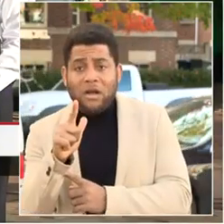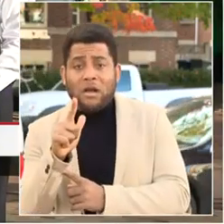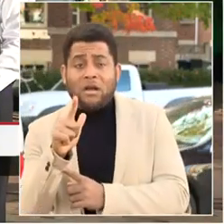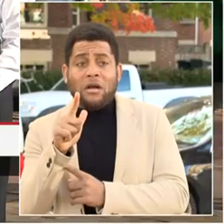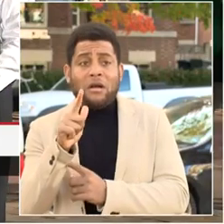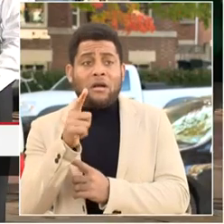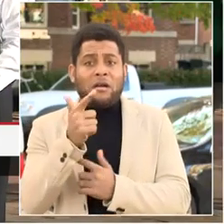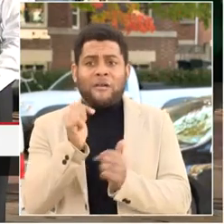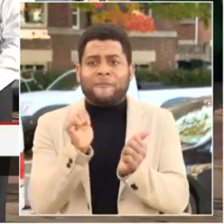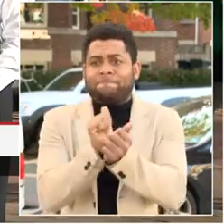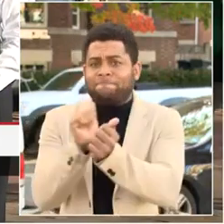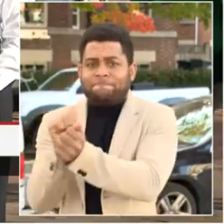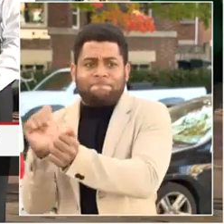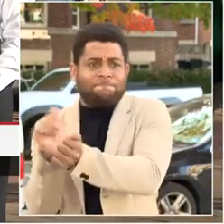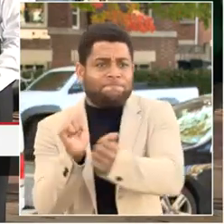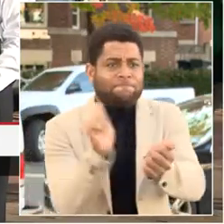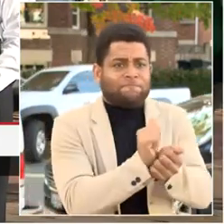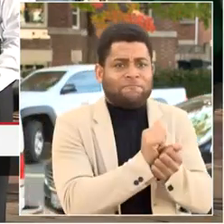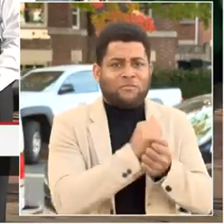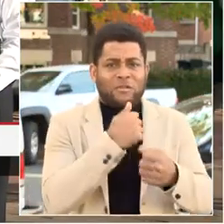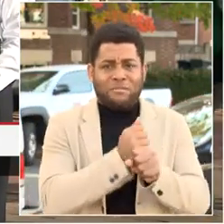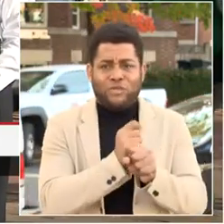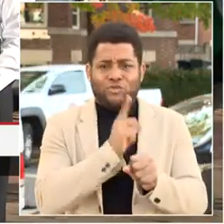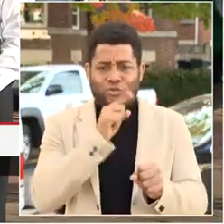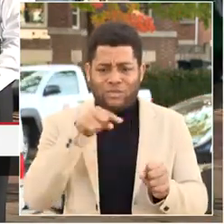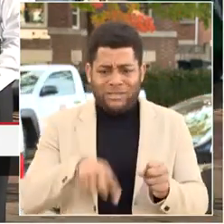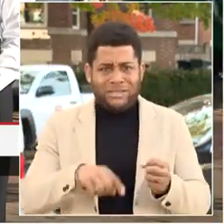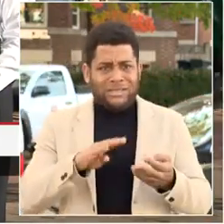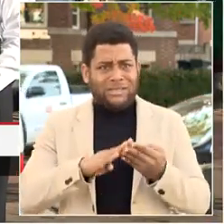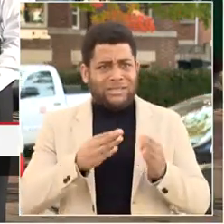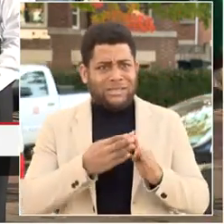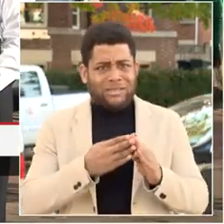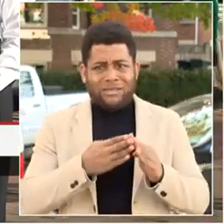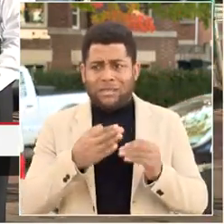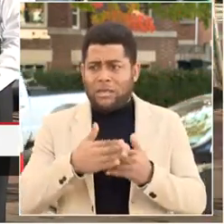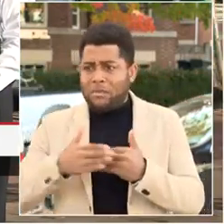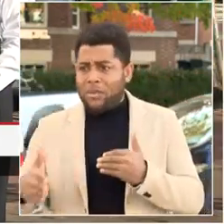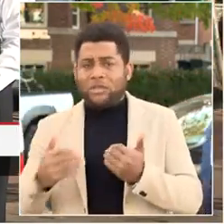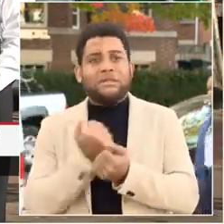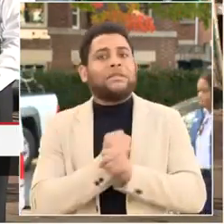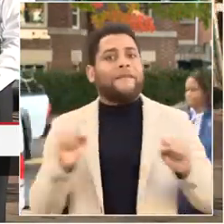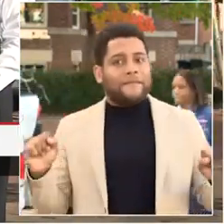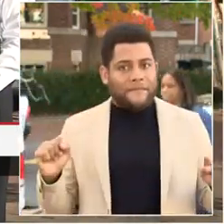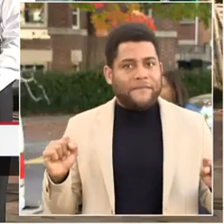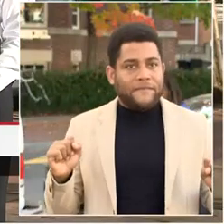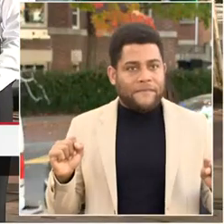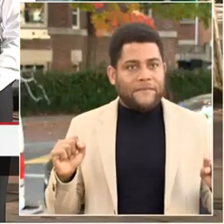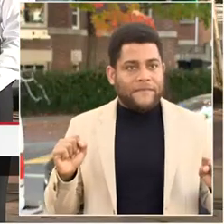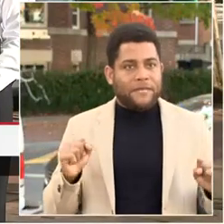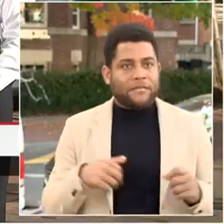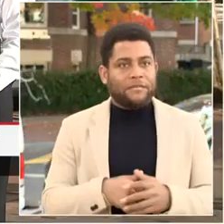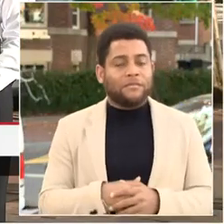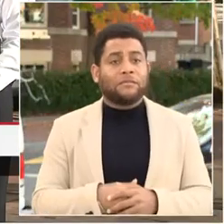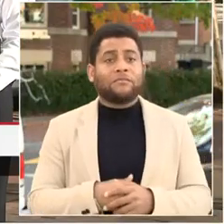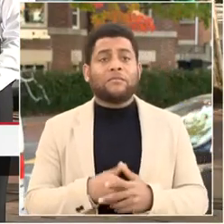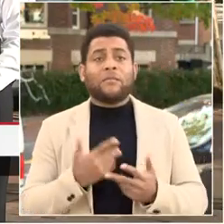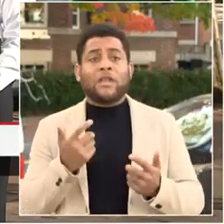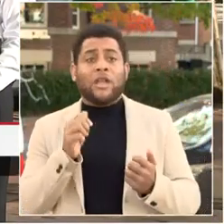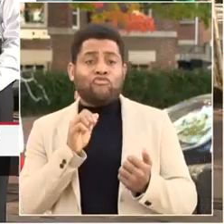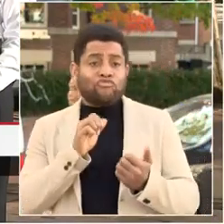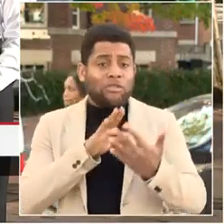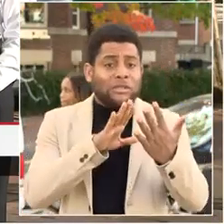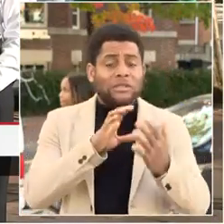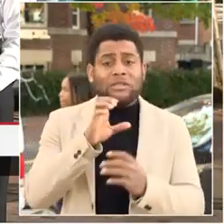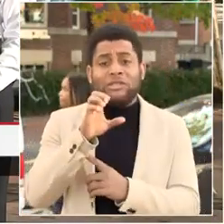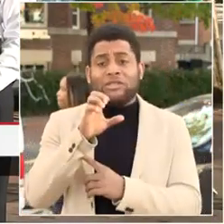The Addressing Crime Trends Now, also Act Now Act, will create an